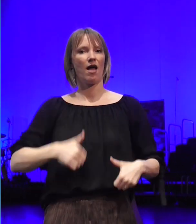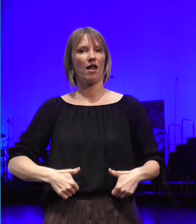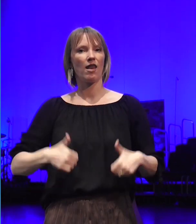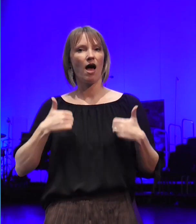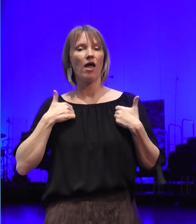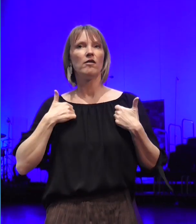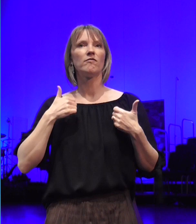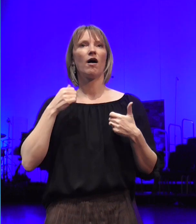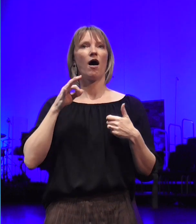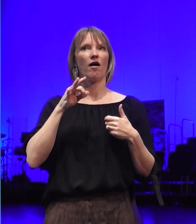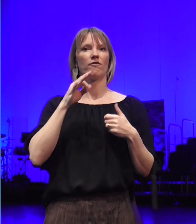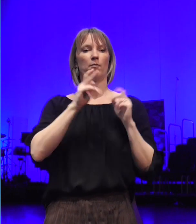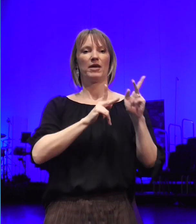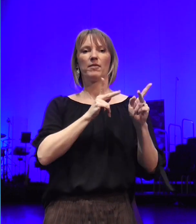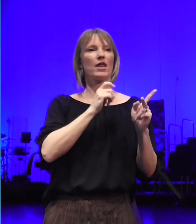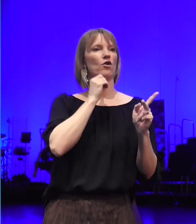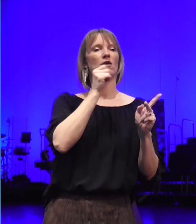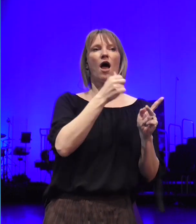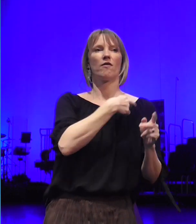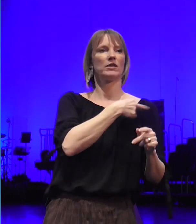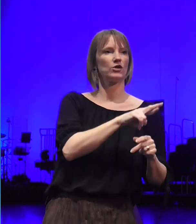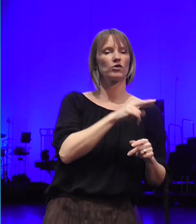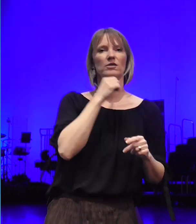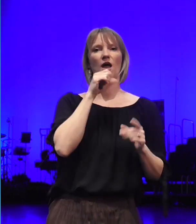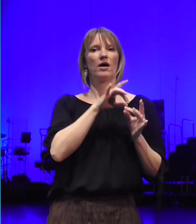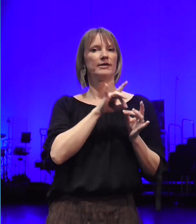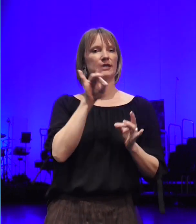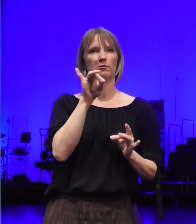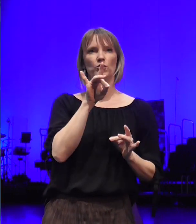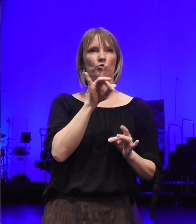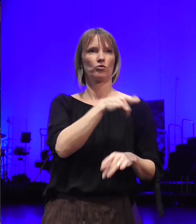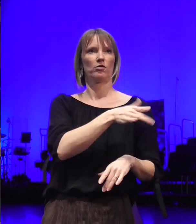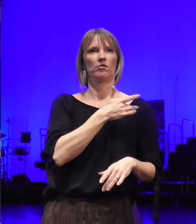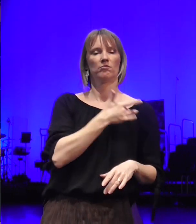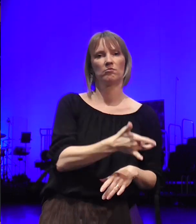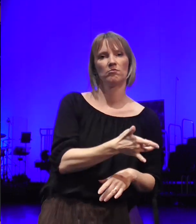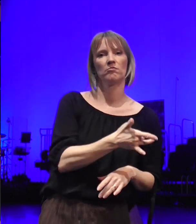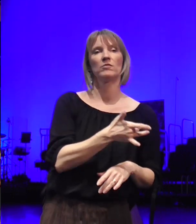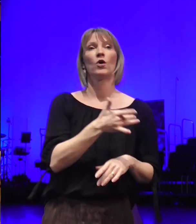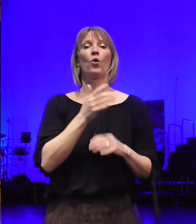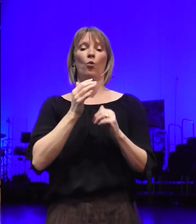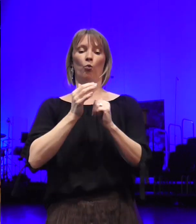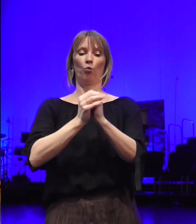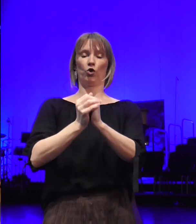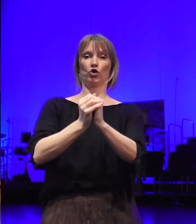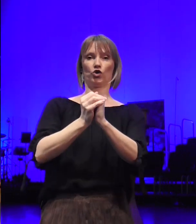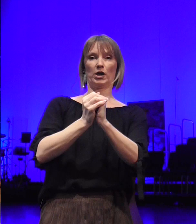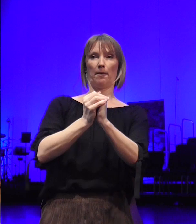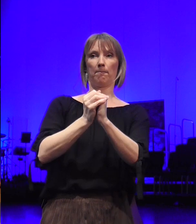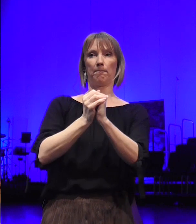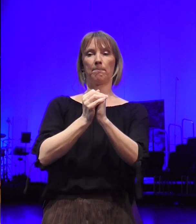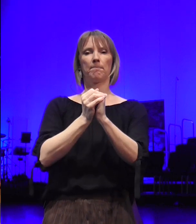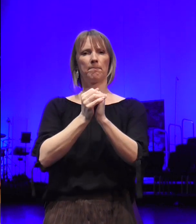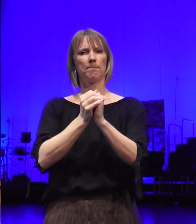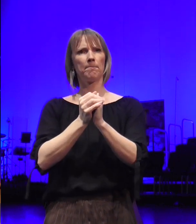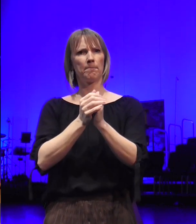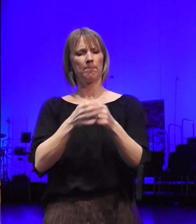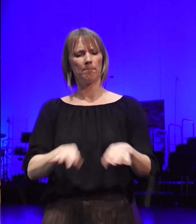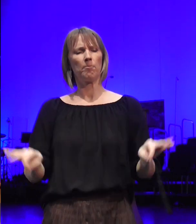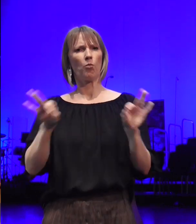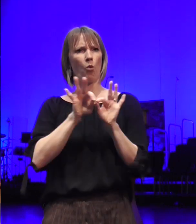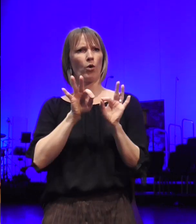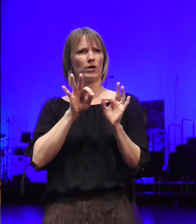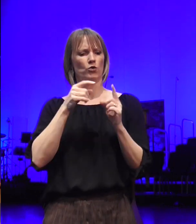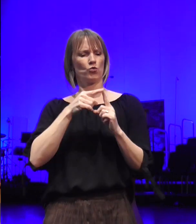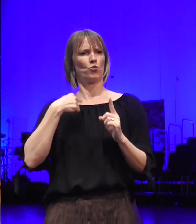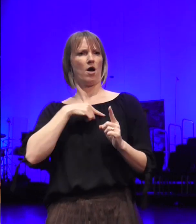of the non-religious, the non-spiritual inclined. And so worship is something that is important, I think, to